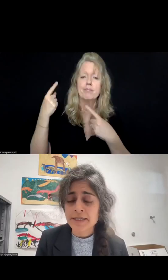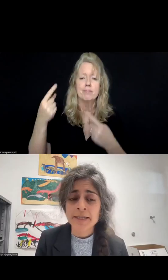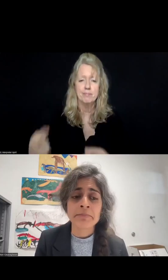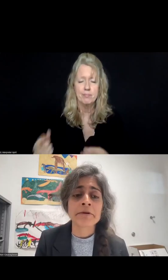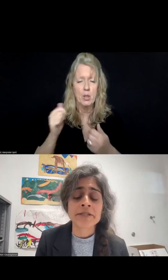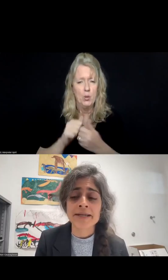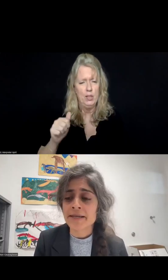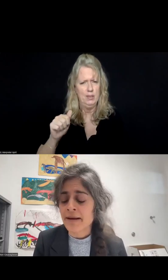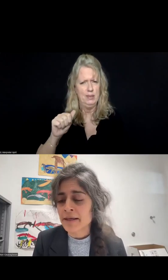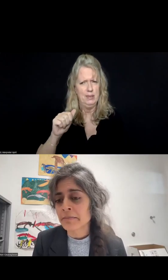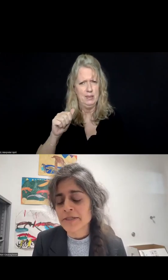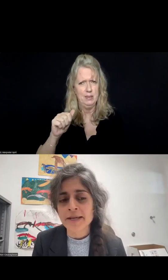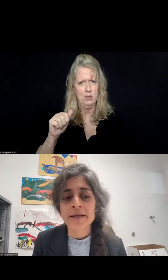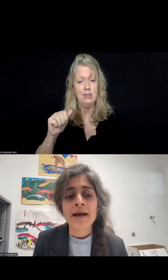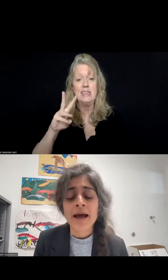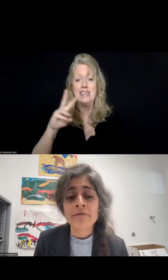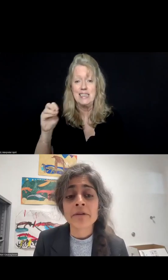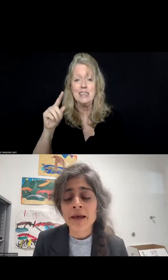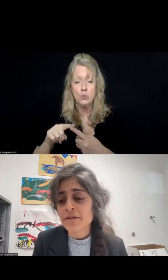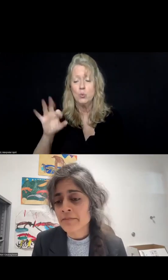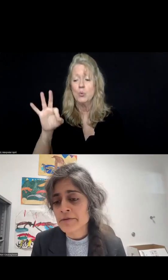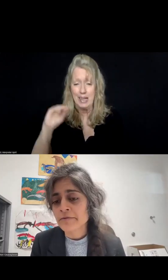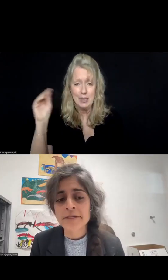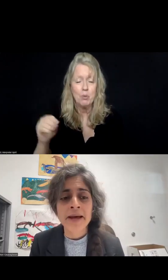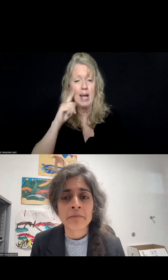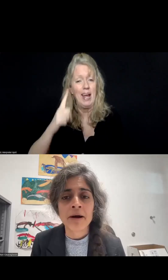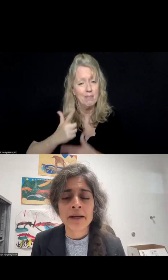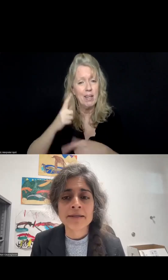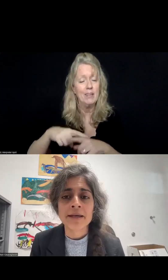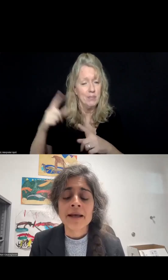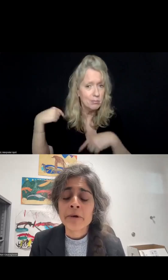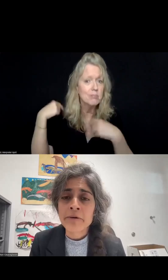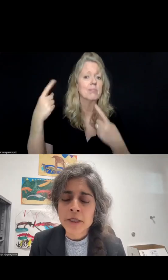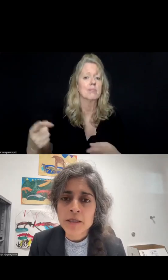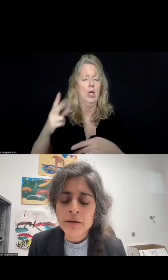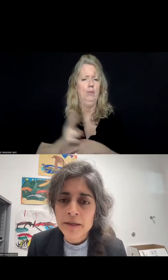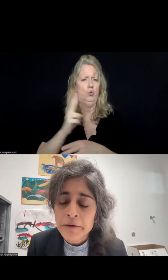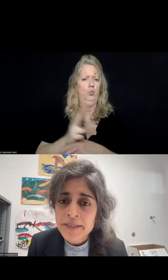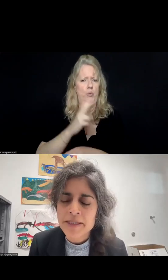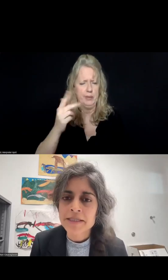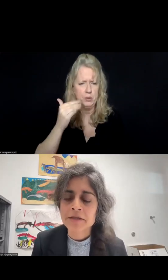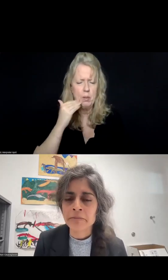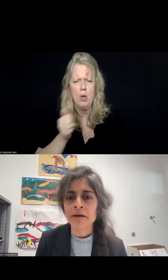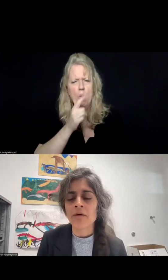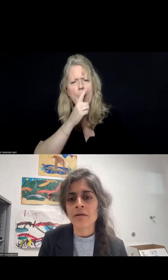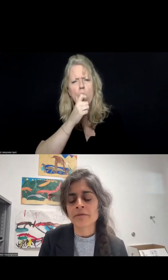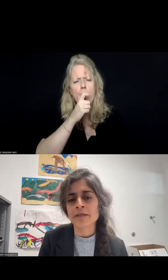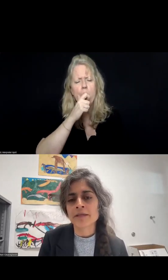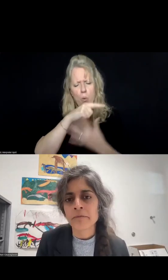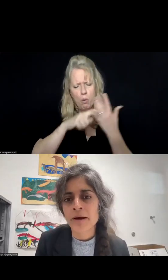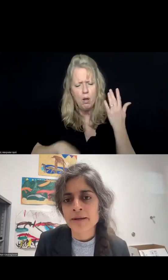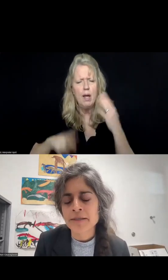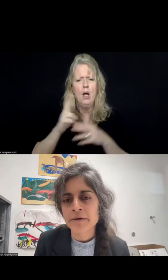between 60% and 90% have lifetime use of a tobacco product. When you actually look at who's consuming all